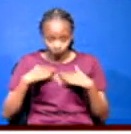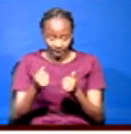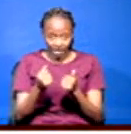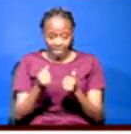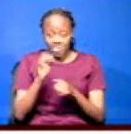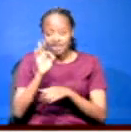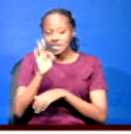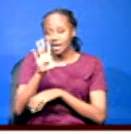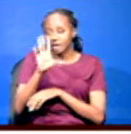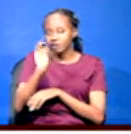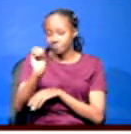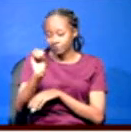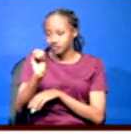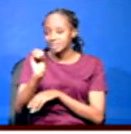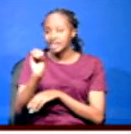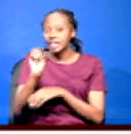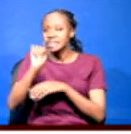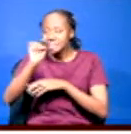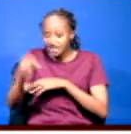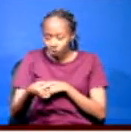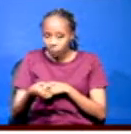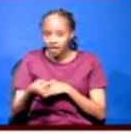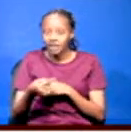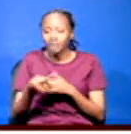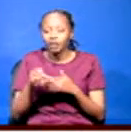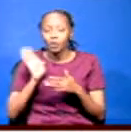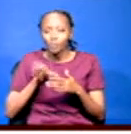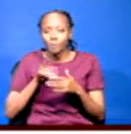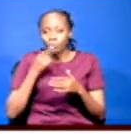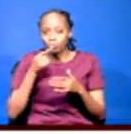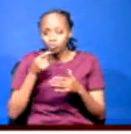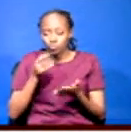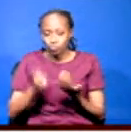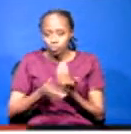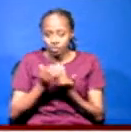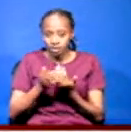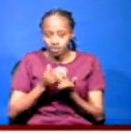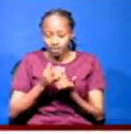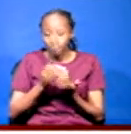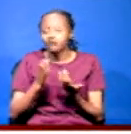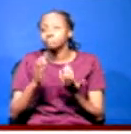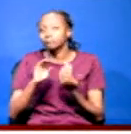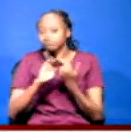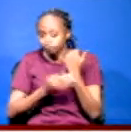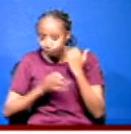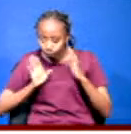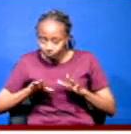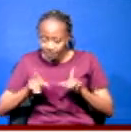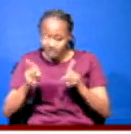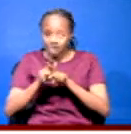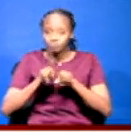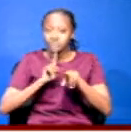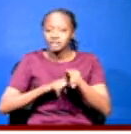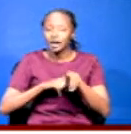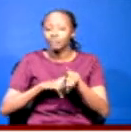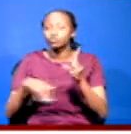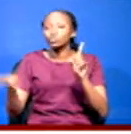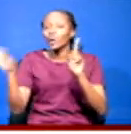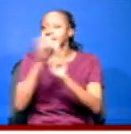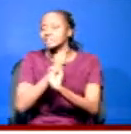350,000 midwives in sub-Saharan Africa, just to achieve the critical minimum